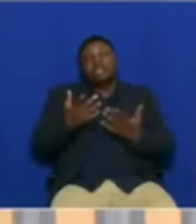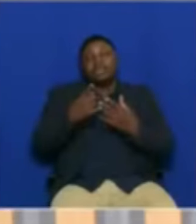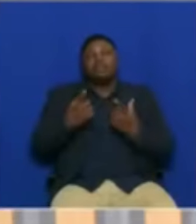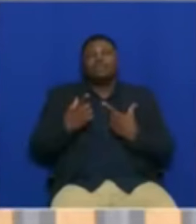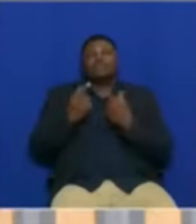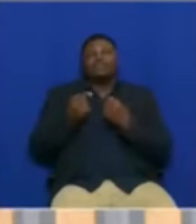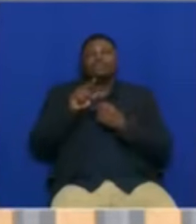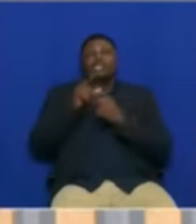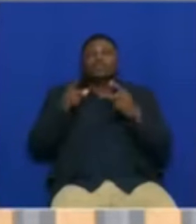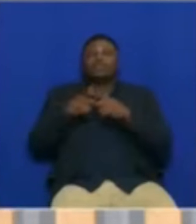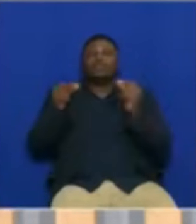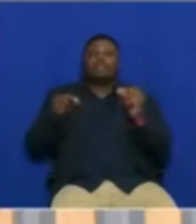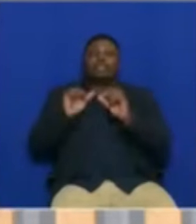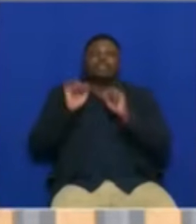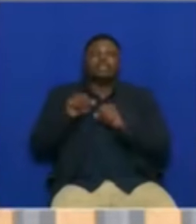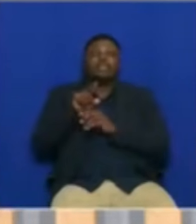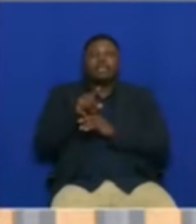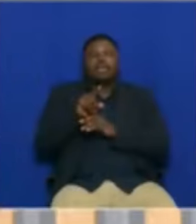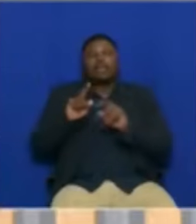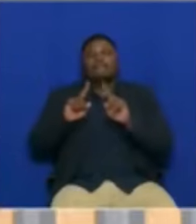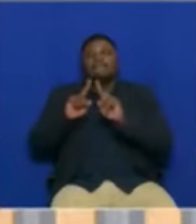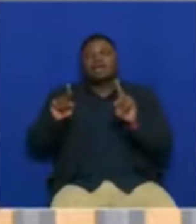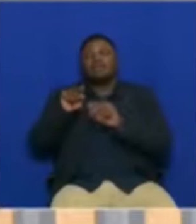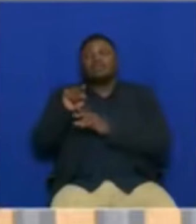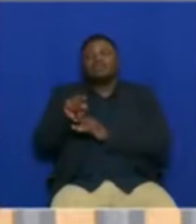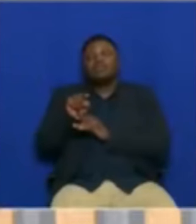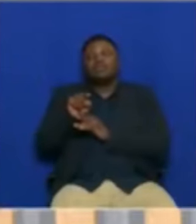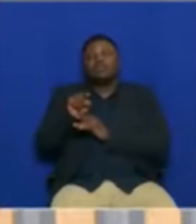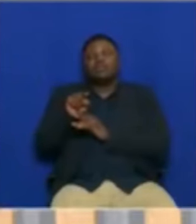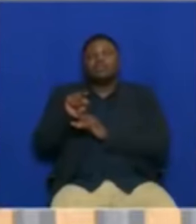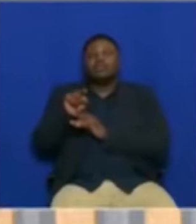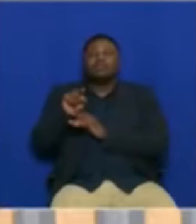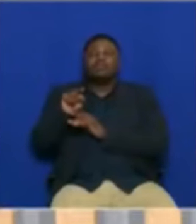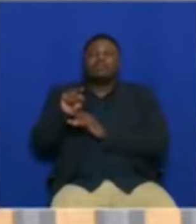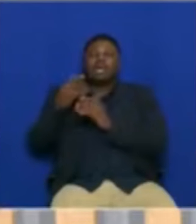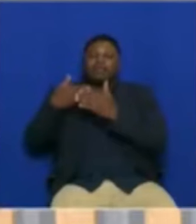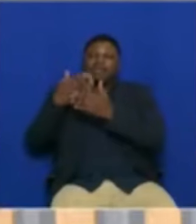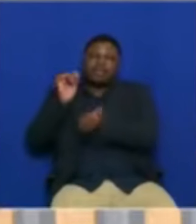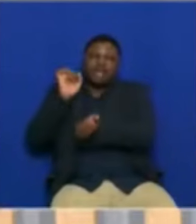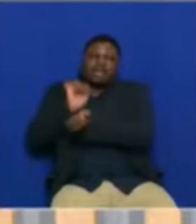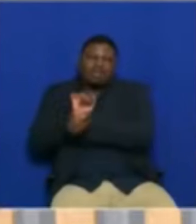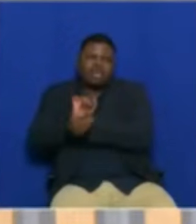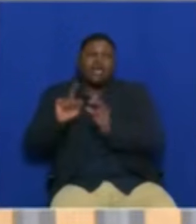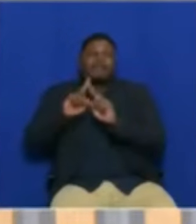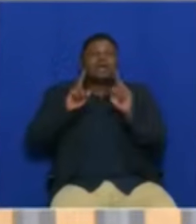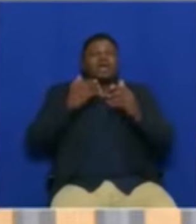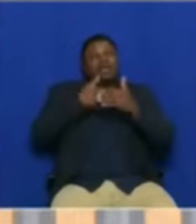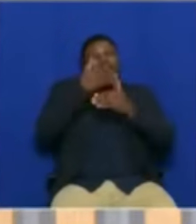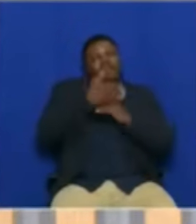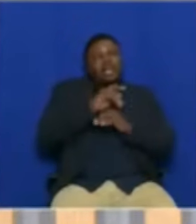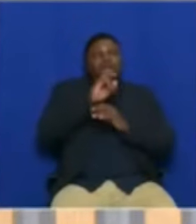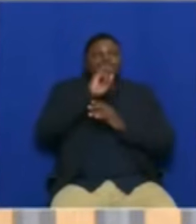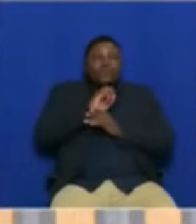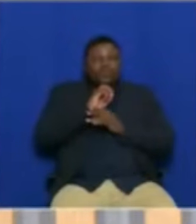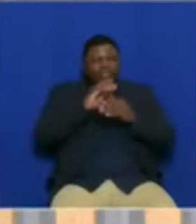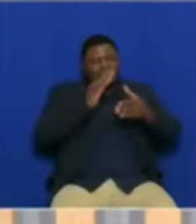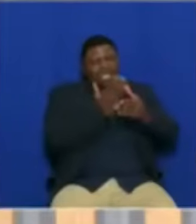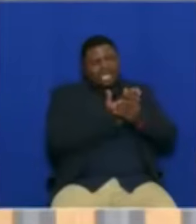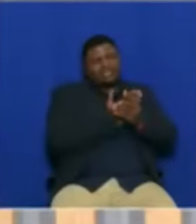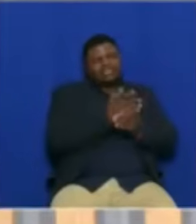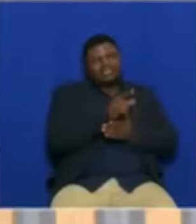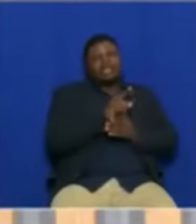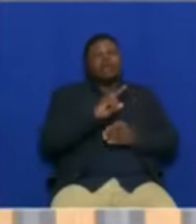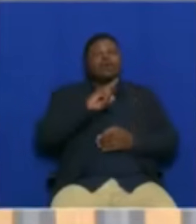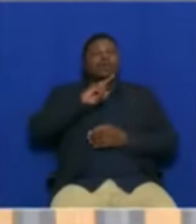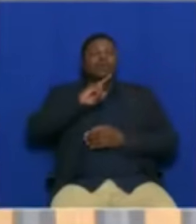is before court, you've effected the arrest, but you use this case to gain a benefit in respect of other